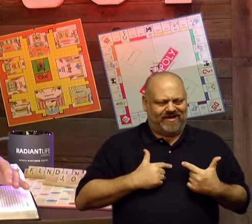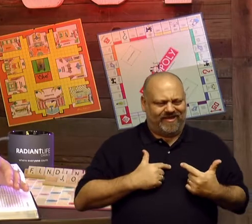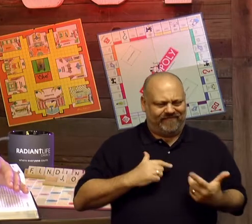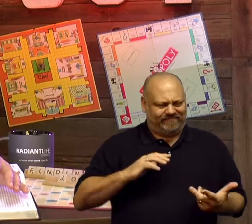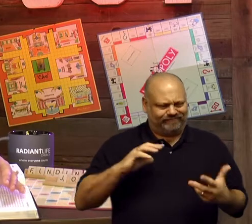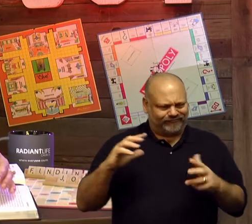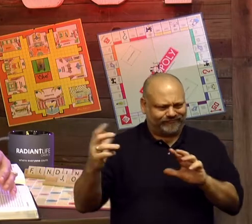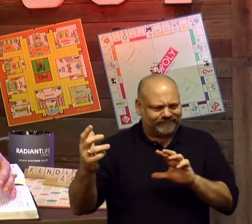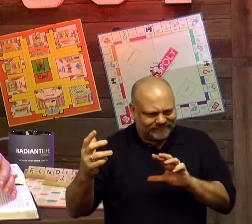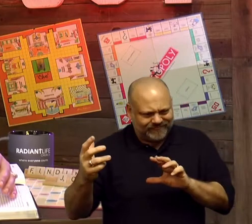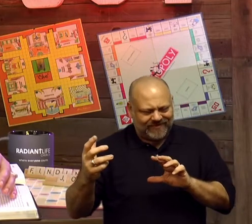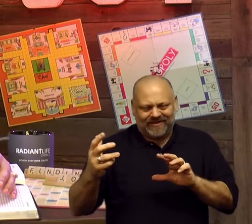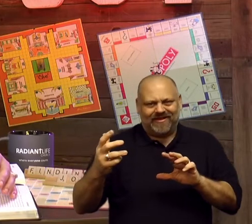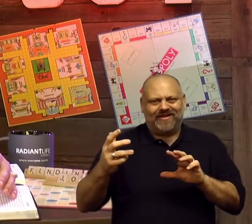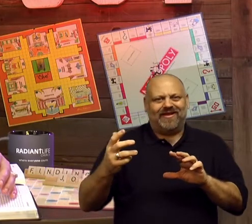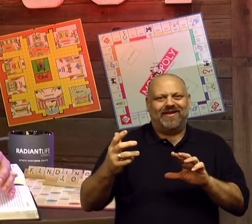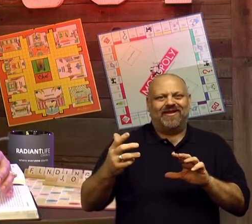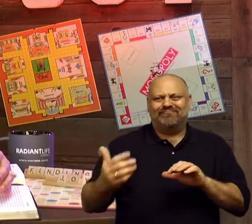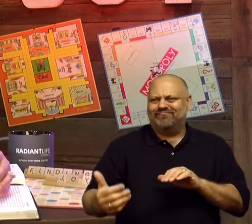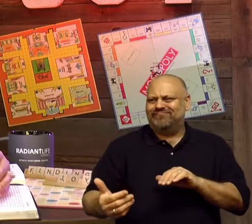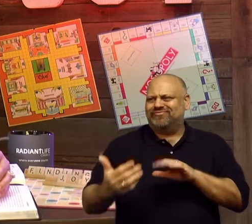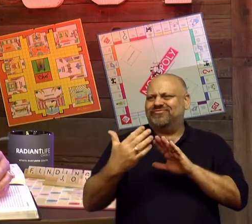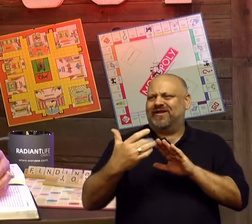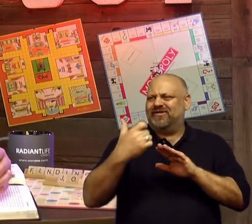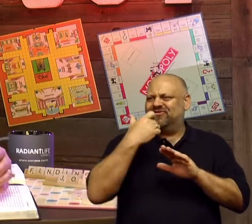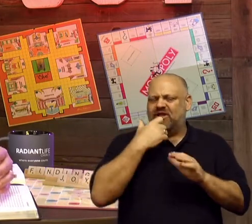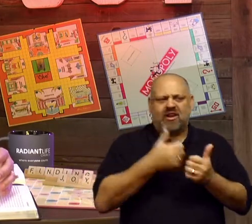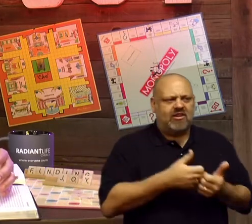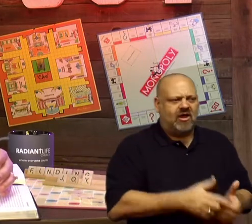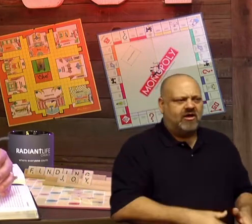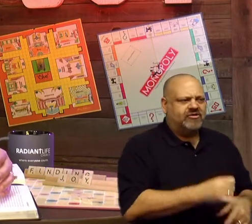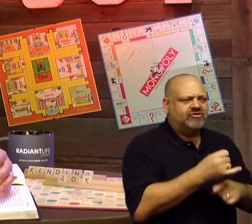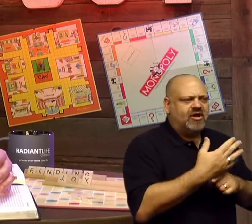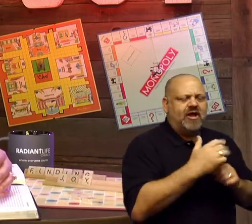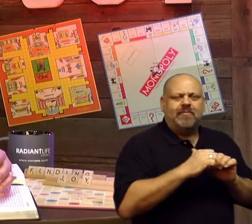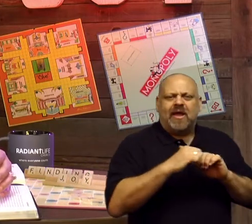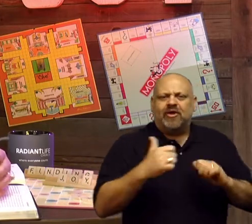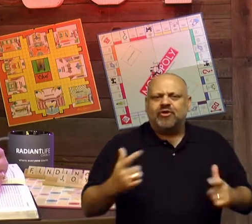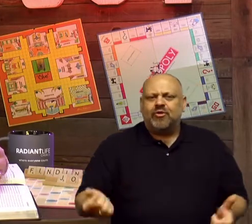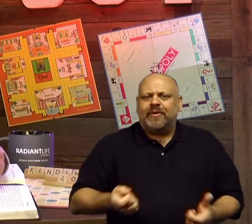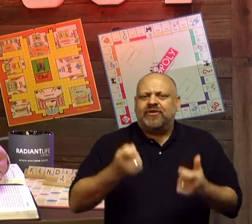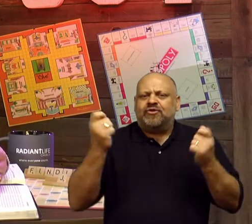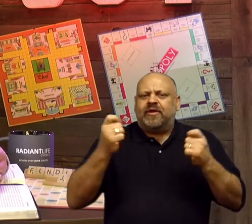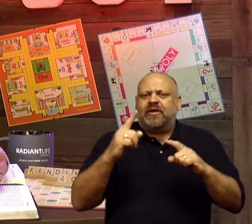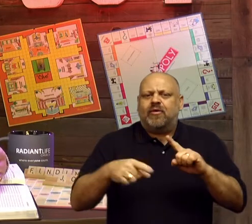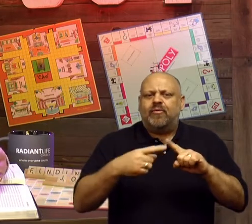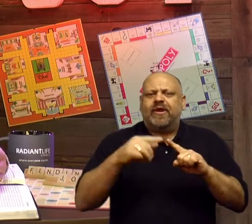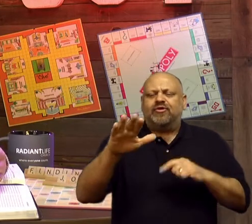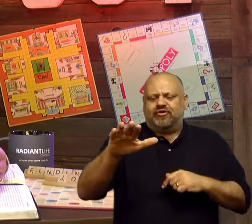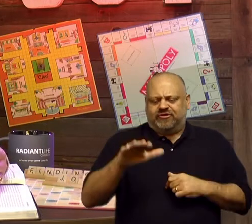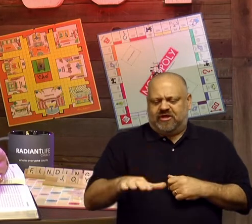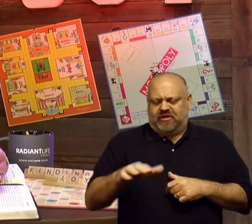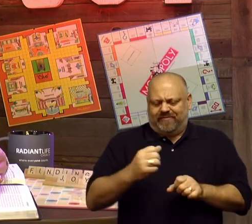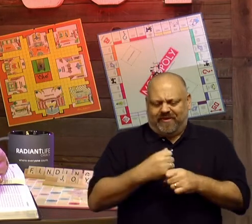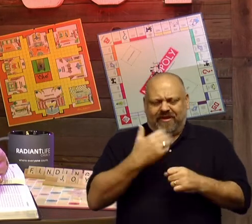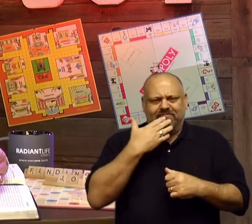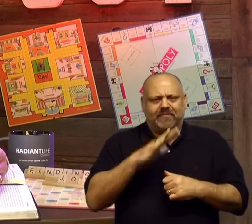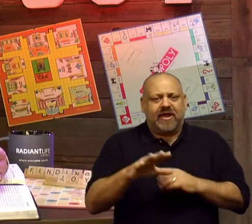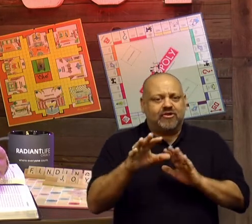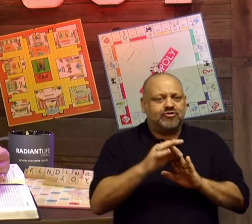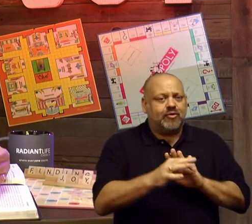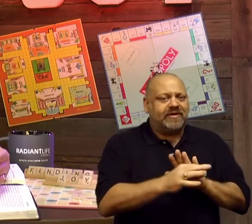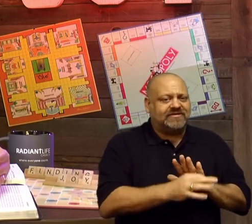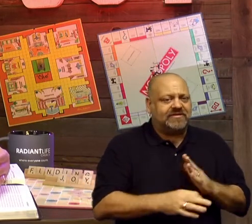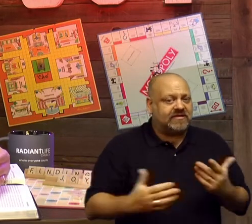life throws you curveballs? When you've just lost your job? How do you rejoice when your child is